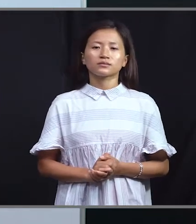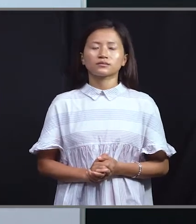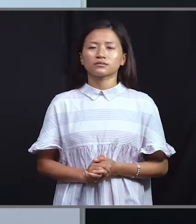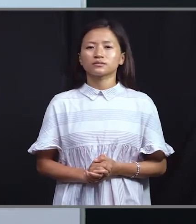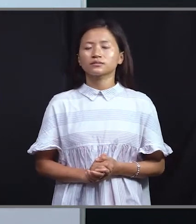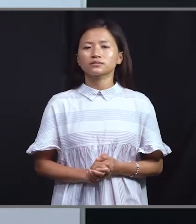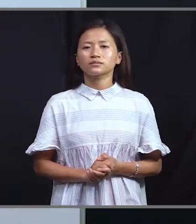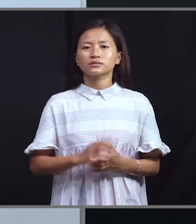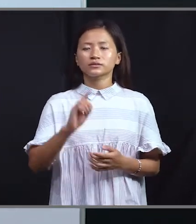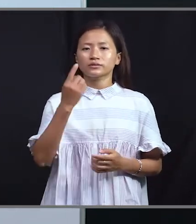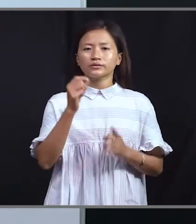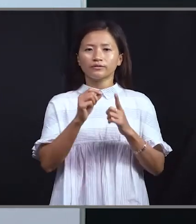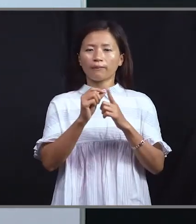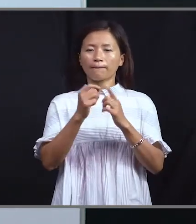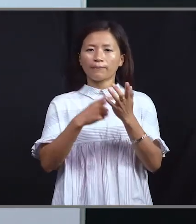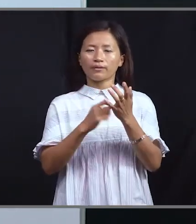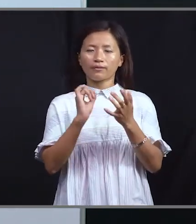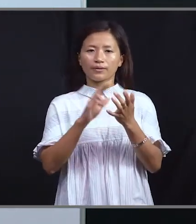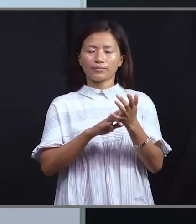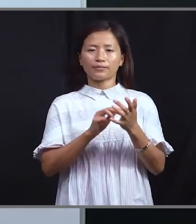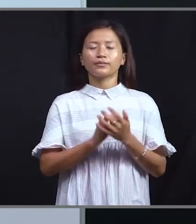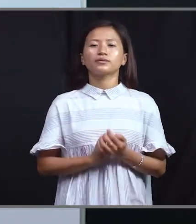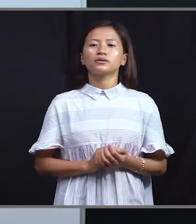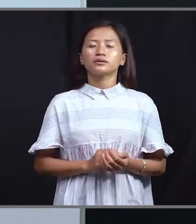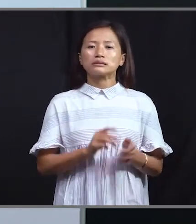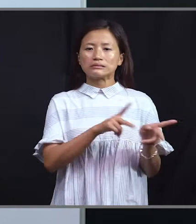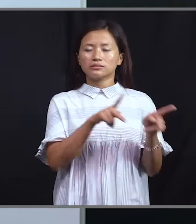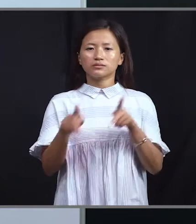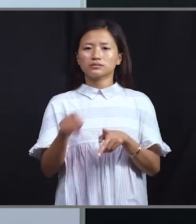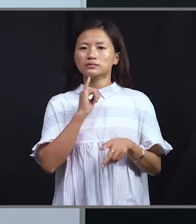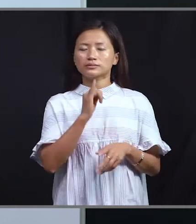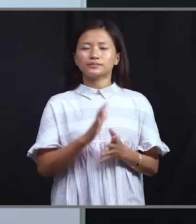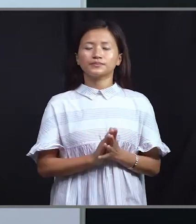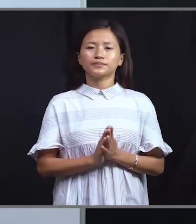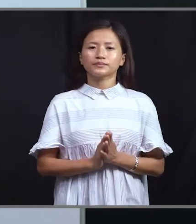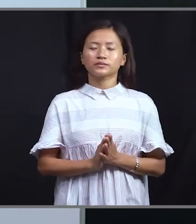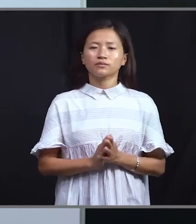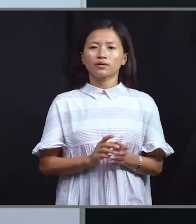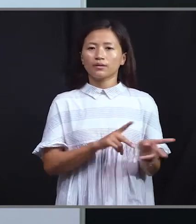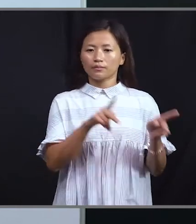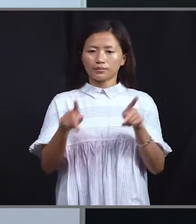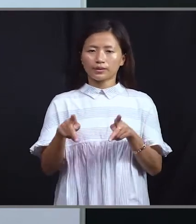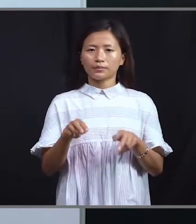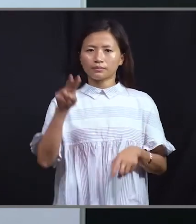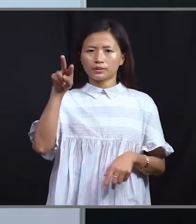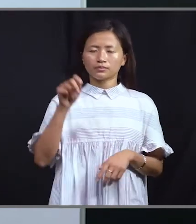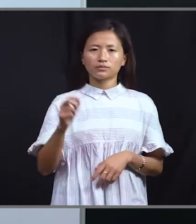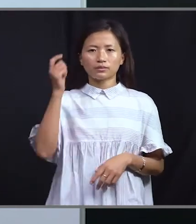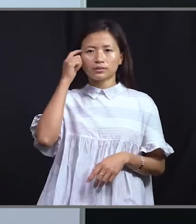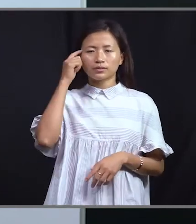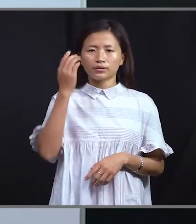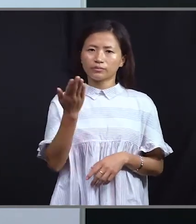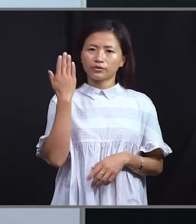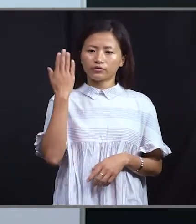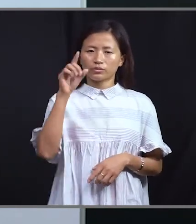Okay, the first primary functions of management is planning. Now, when we say planning, planning means what? Thinking